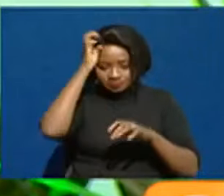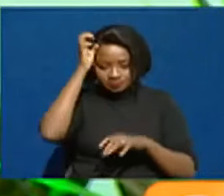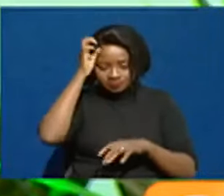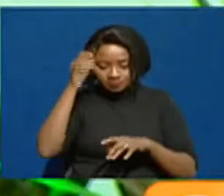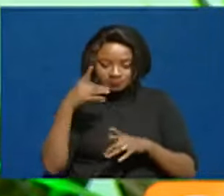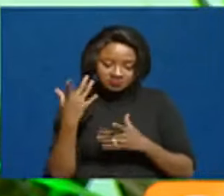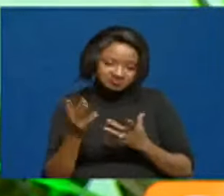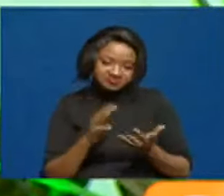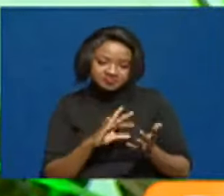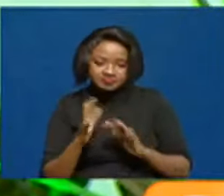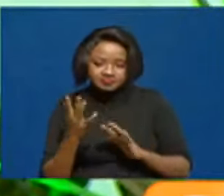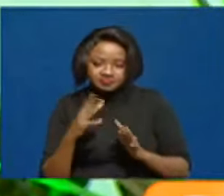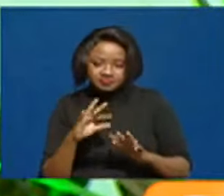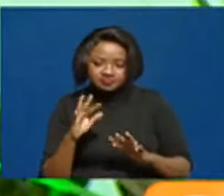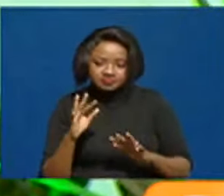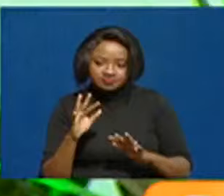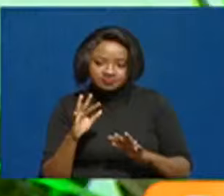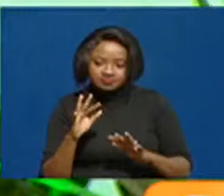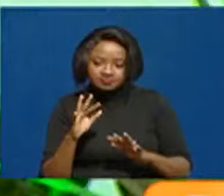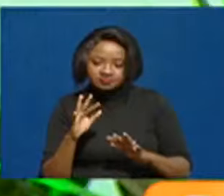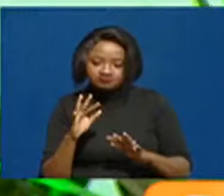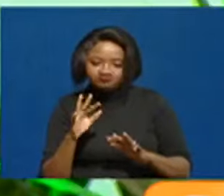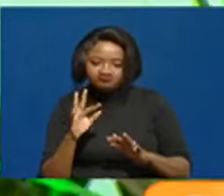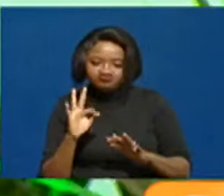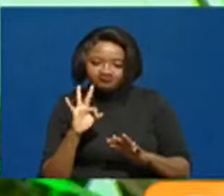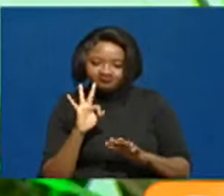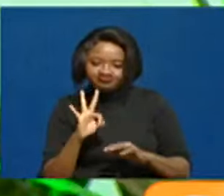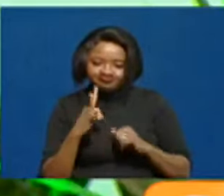300, is over about